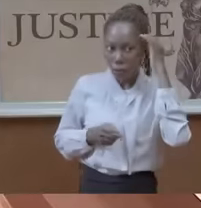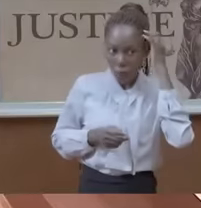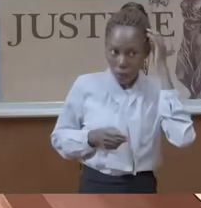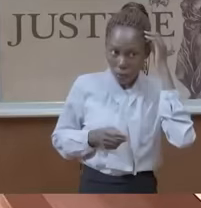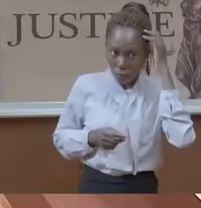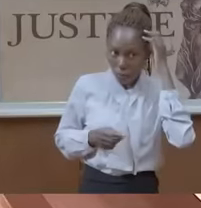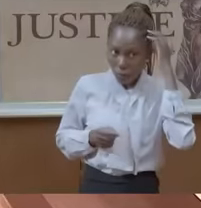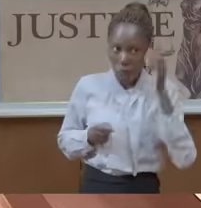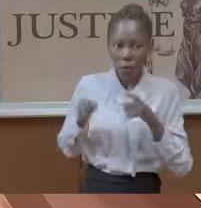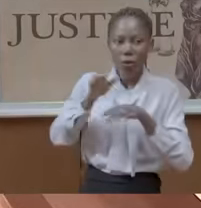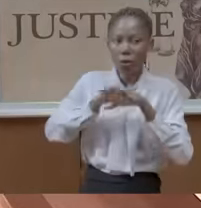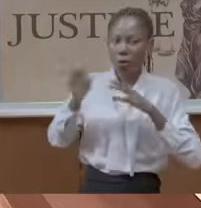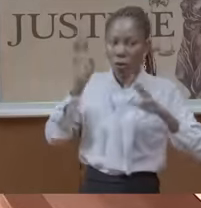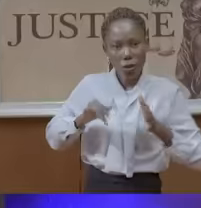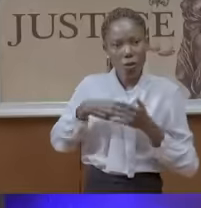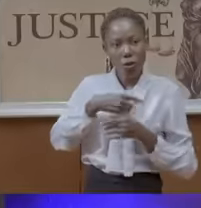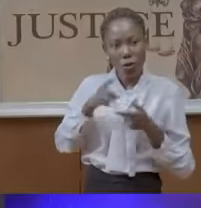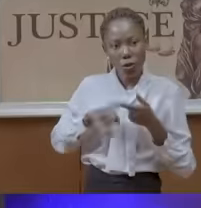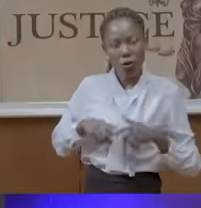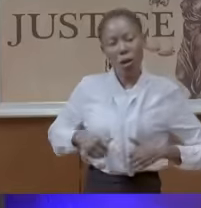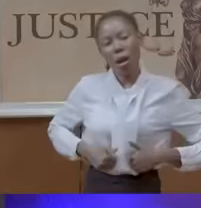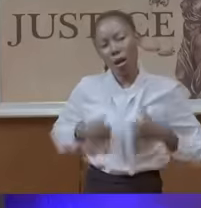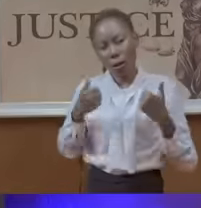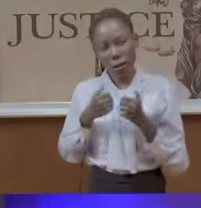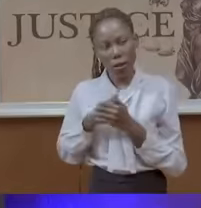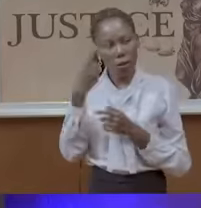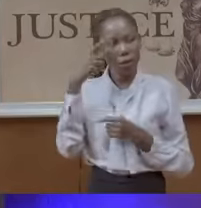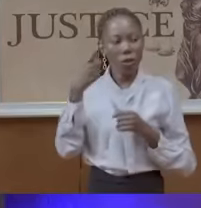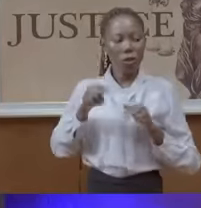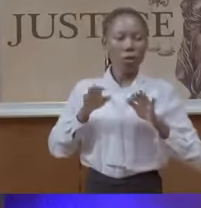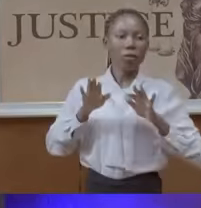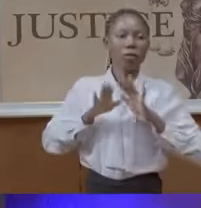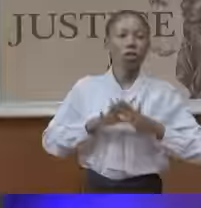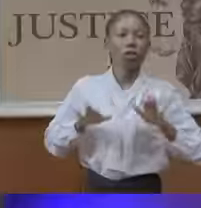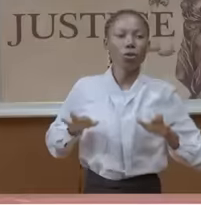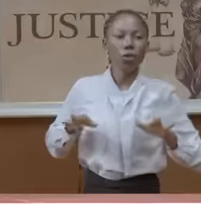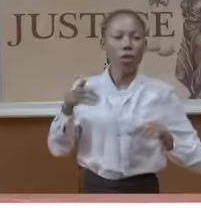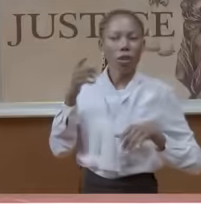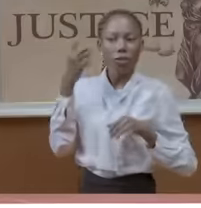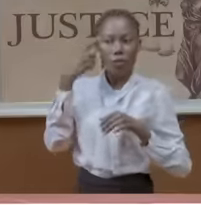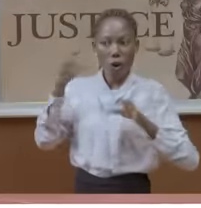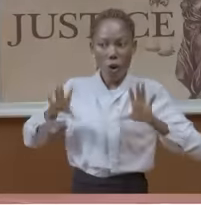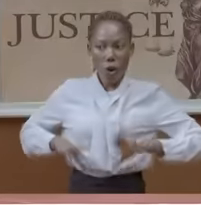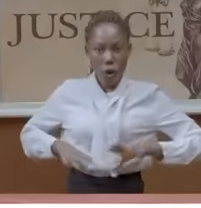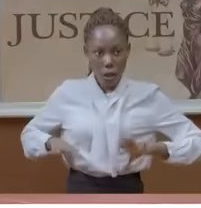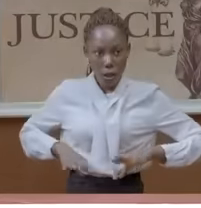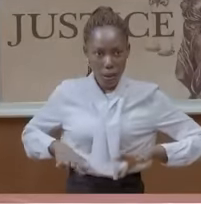We don't know where he is. Wherever he is, wherever you are. That's what I need. So, for the children, during holiday